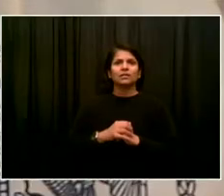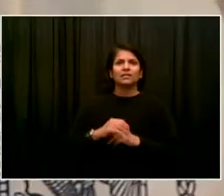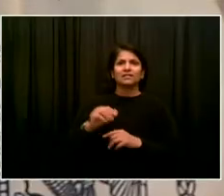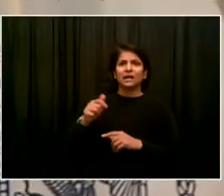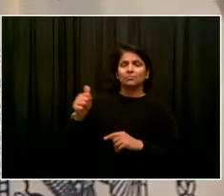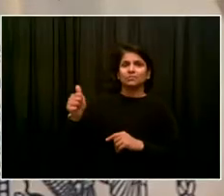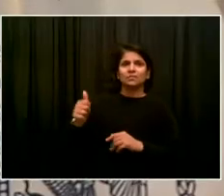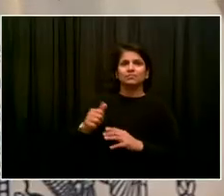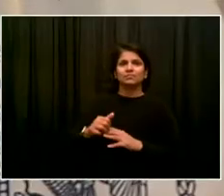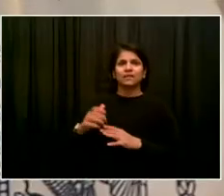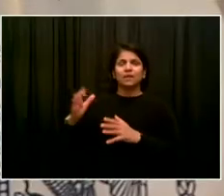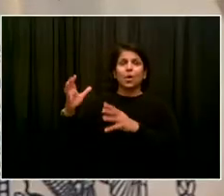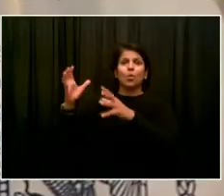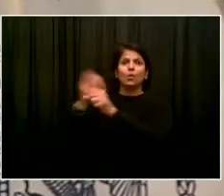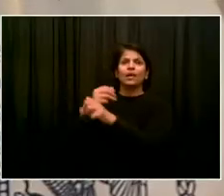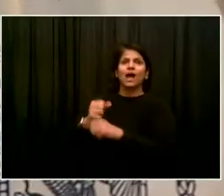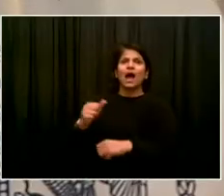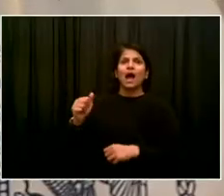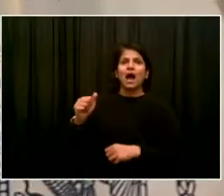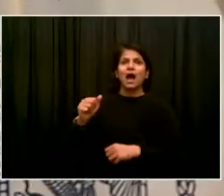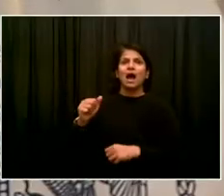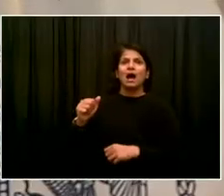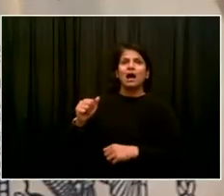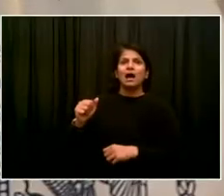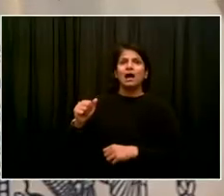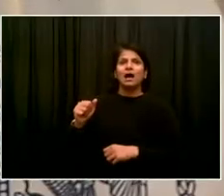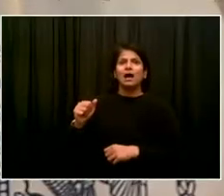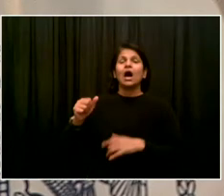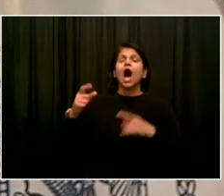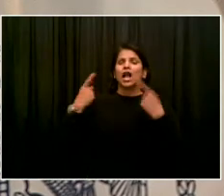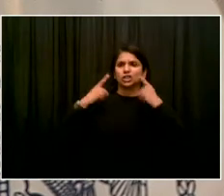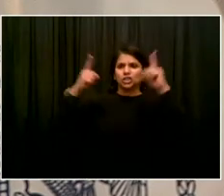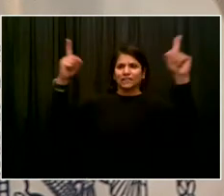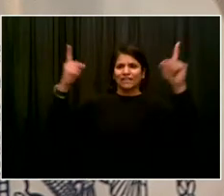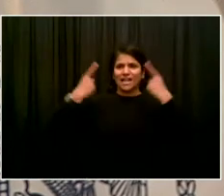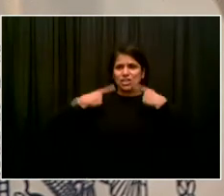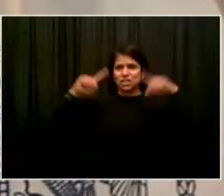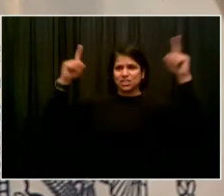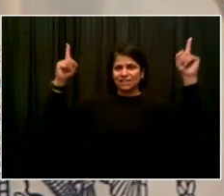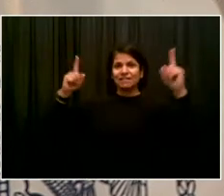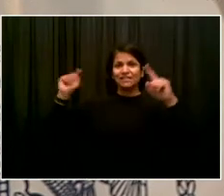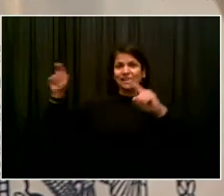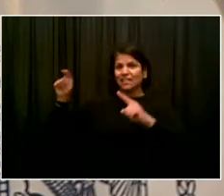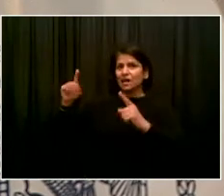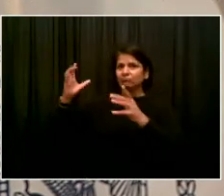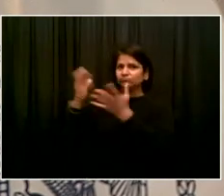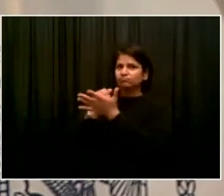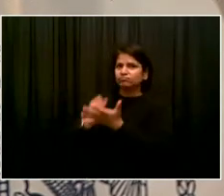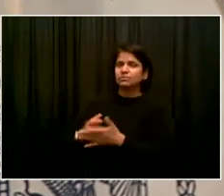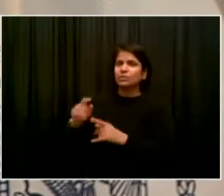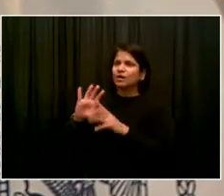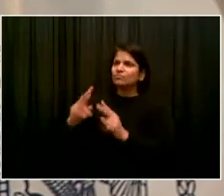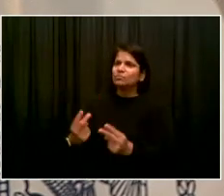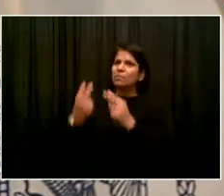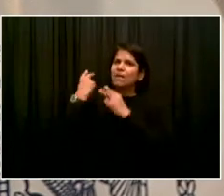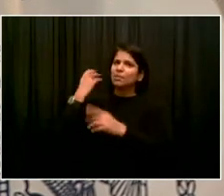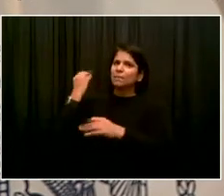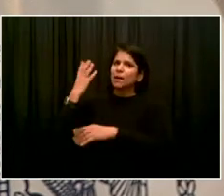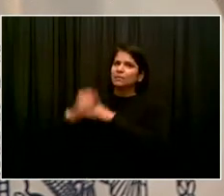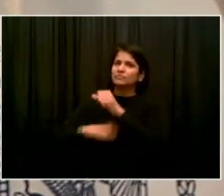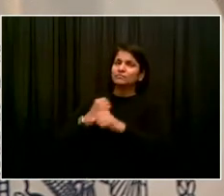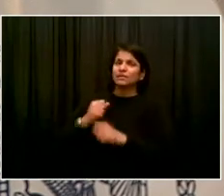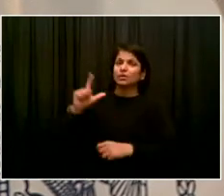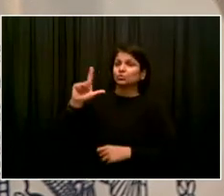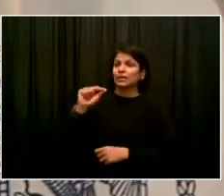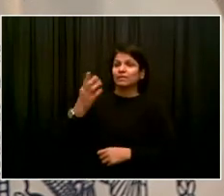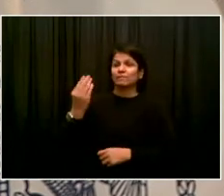especially fun to do would be to look back to the year 2014. We were getting ready for the Inner Circle show, which I know our colleagues in the